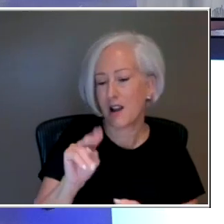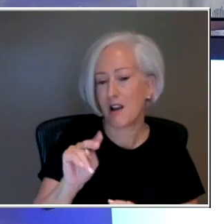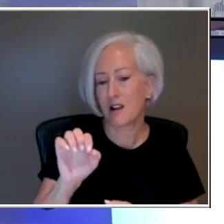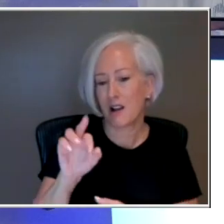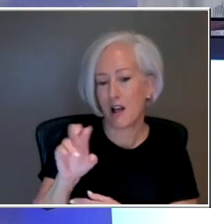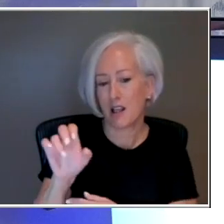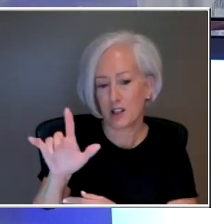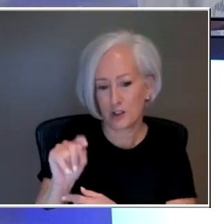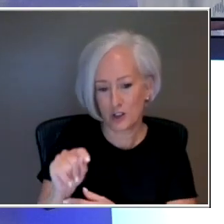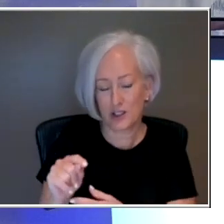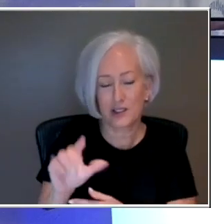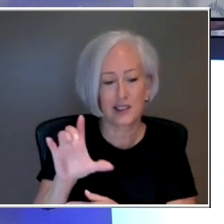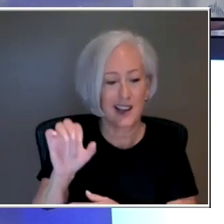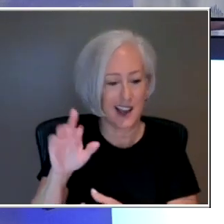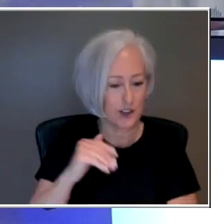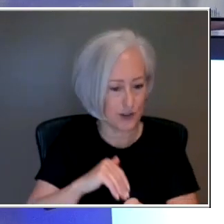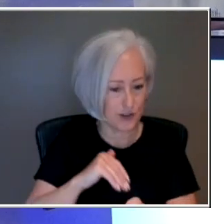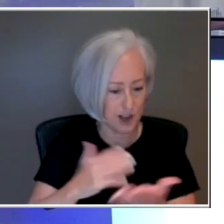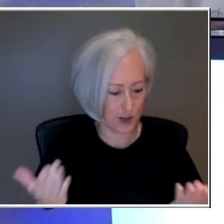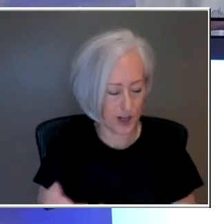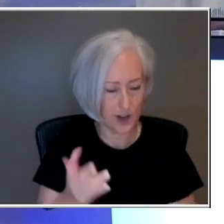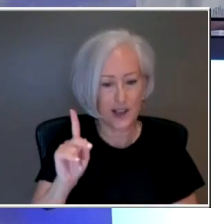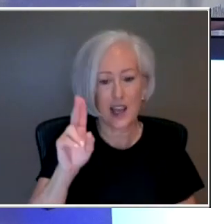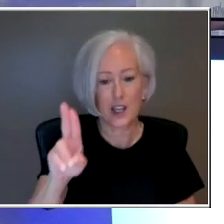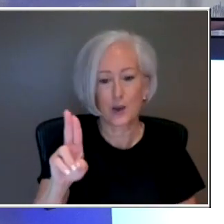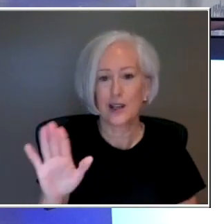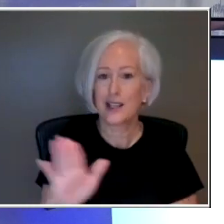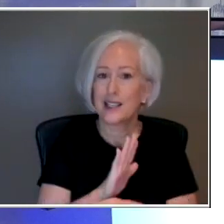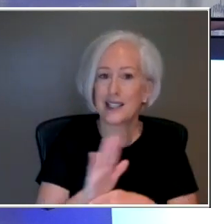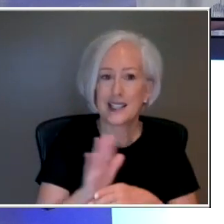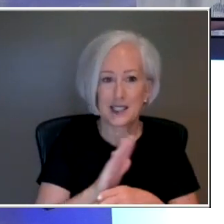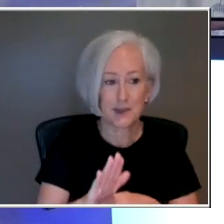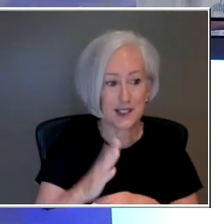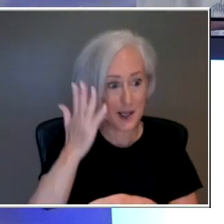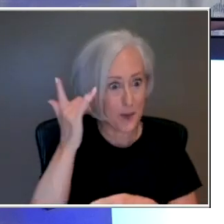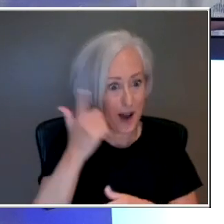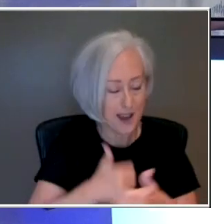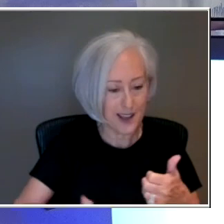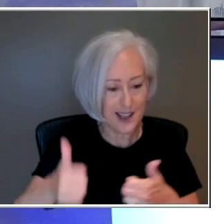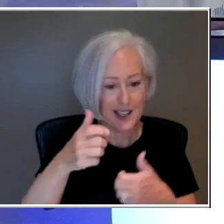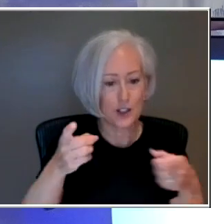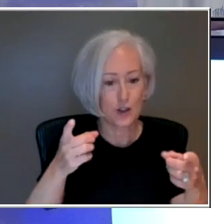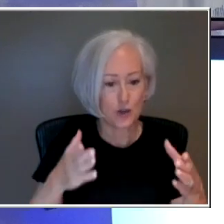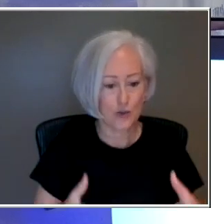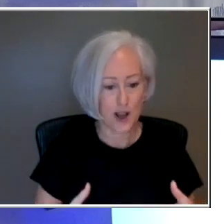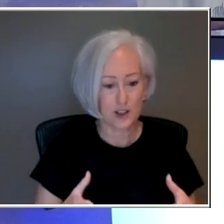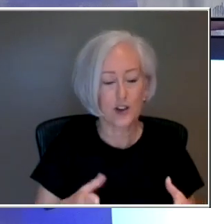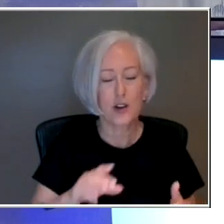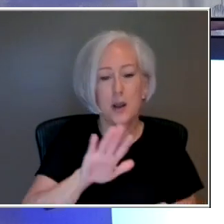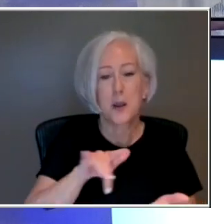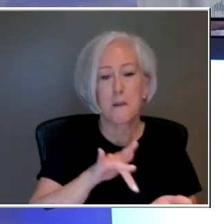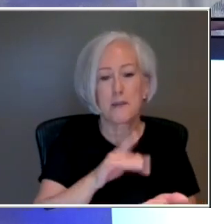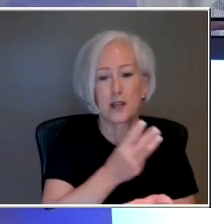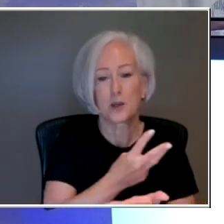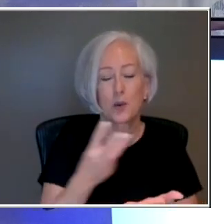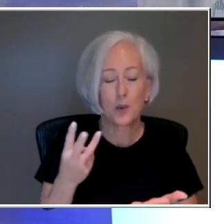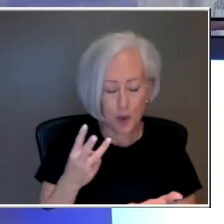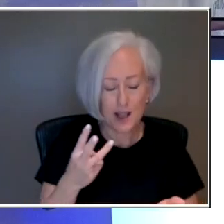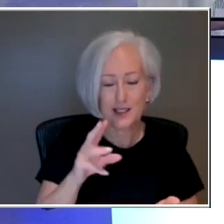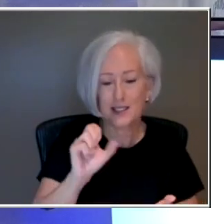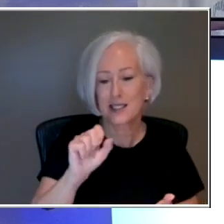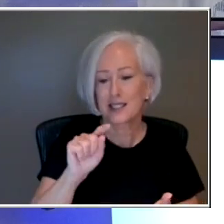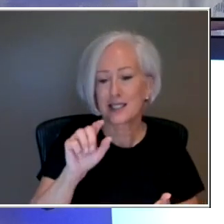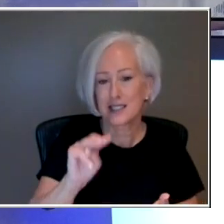Kansas Cancer Center. He's very busy because he's also the director of the Midwest Stem Cell Therapy Center. So busy